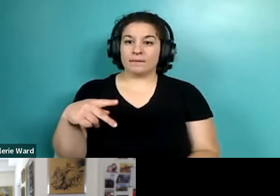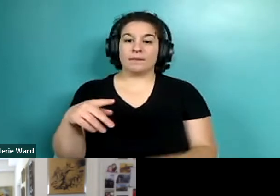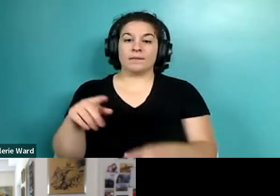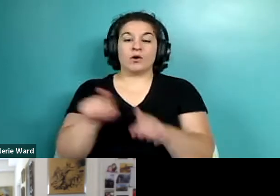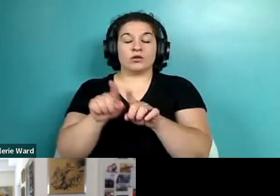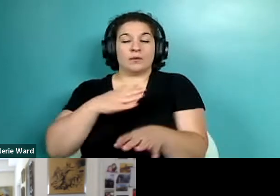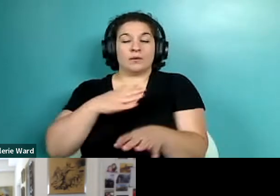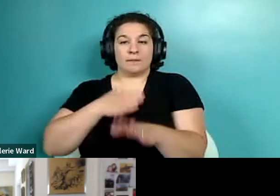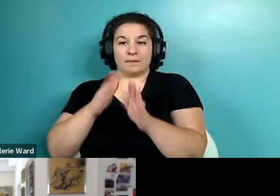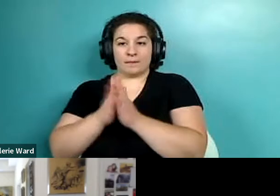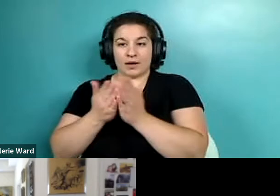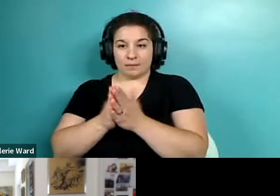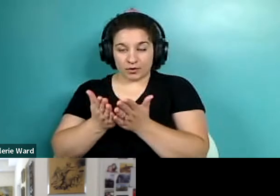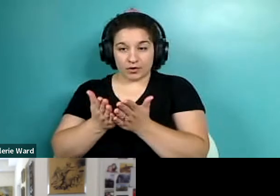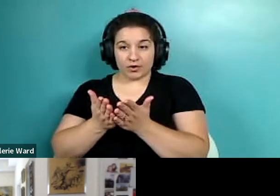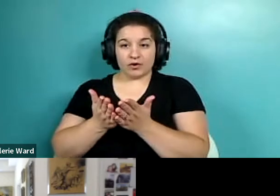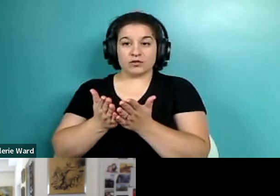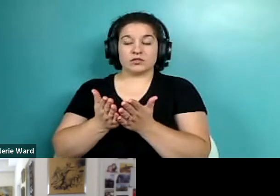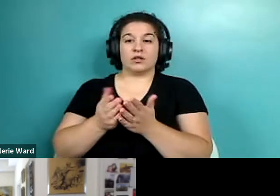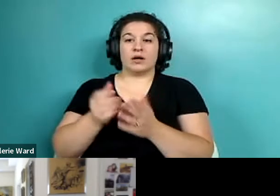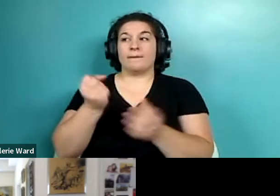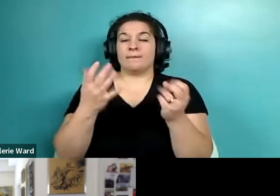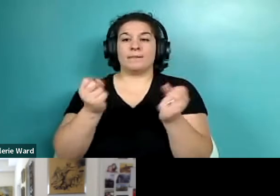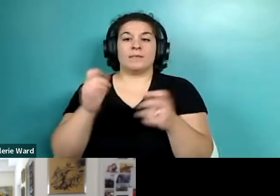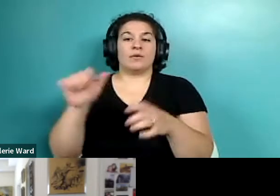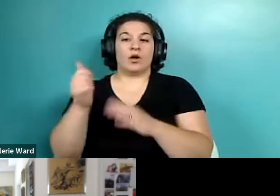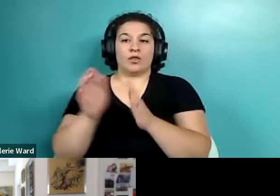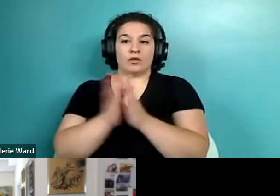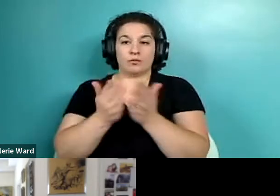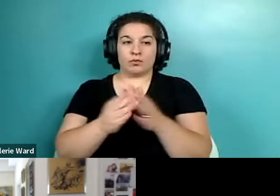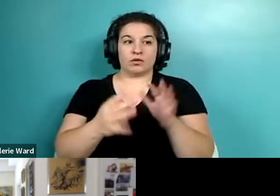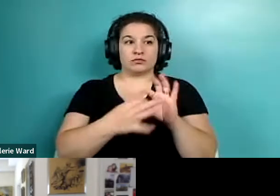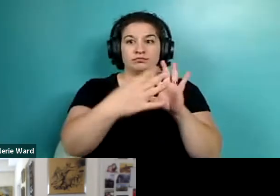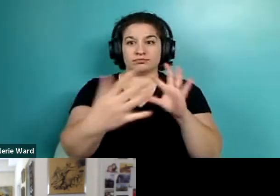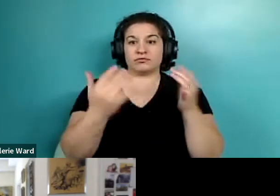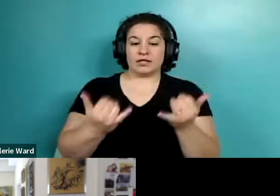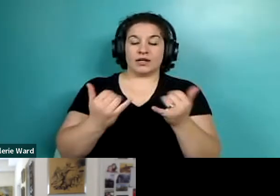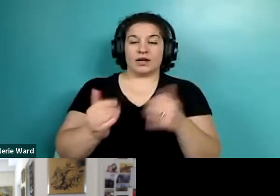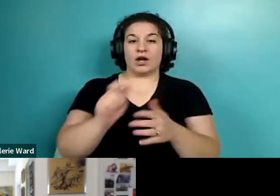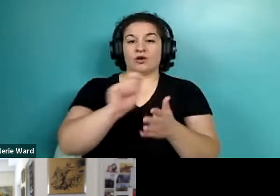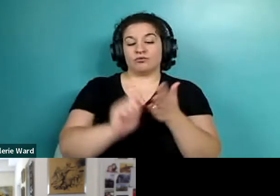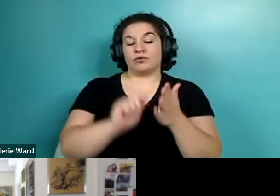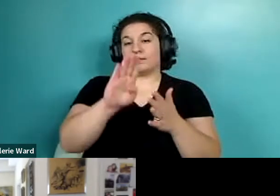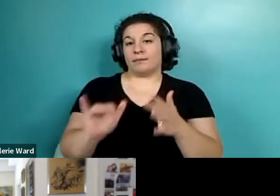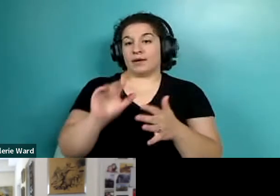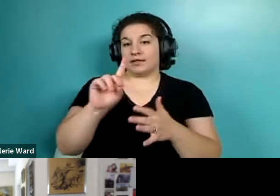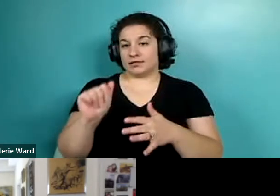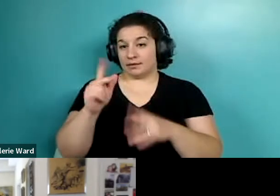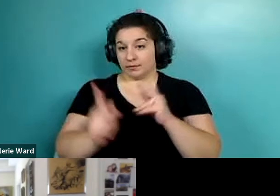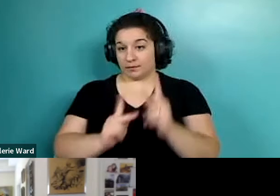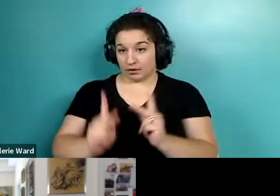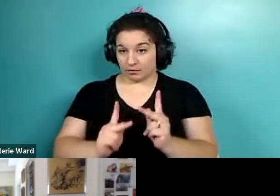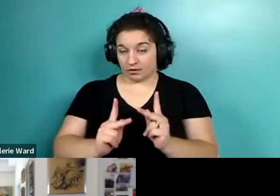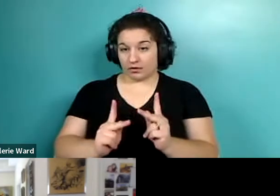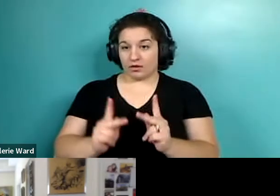Rolling Warrior, and all the other books that are coming out now, written by disabled people, our stories are